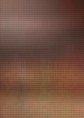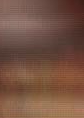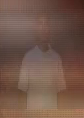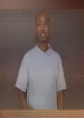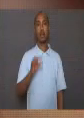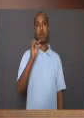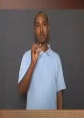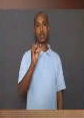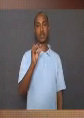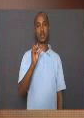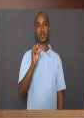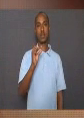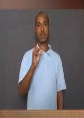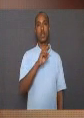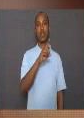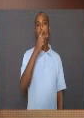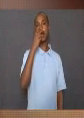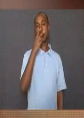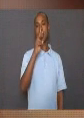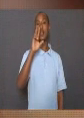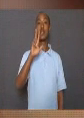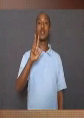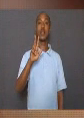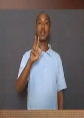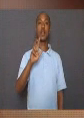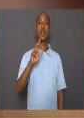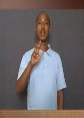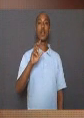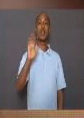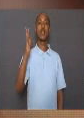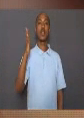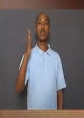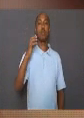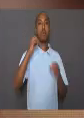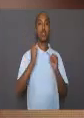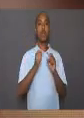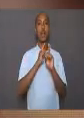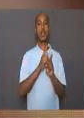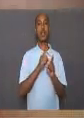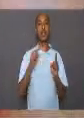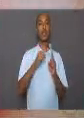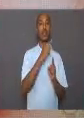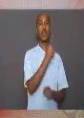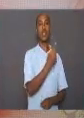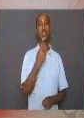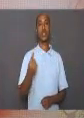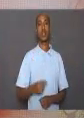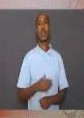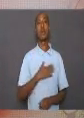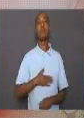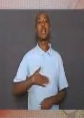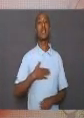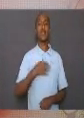In a moment, you will see 3 sets of possible answers to each.